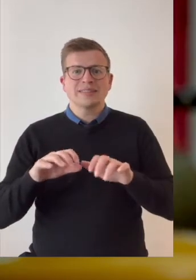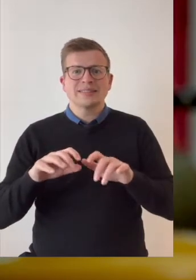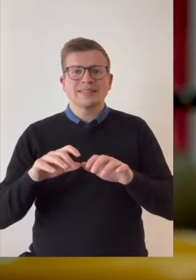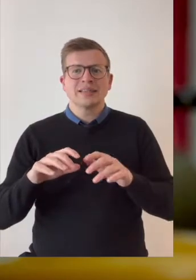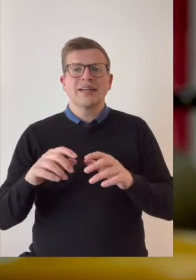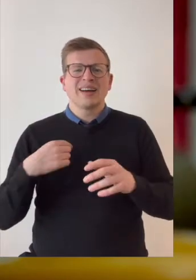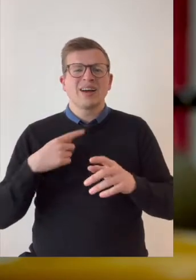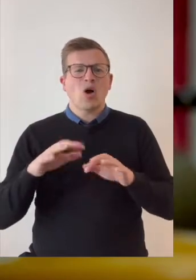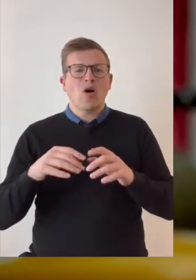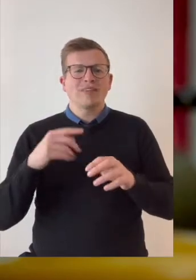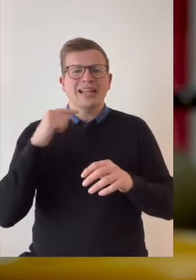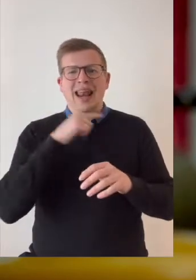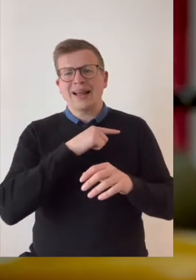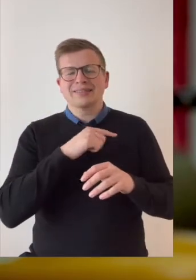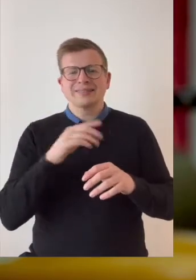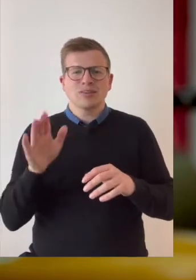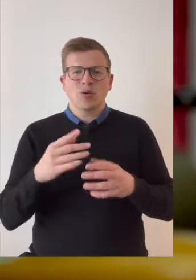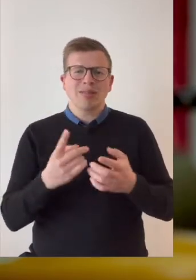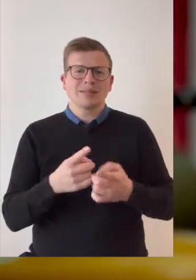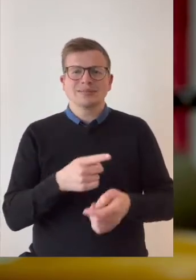in the office. I was office lad and all that.